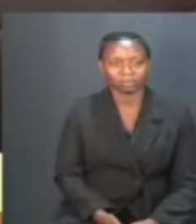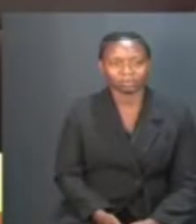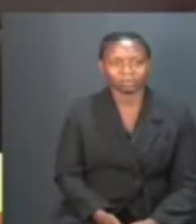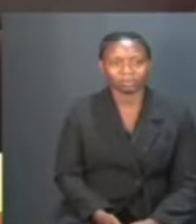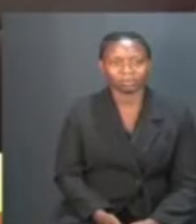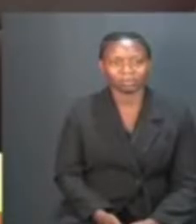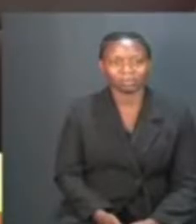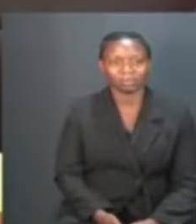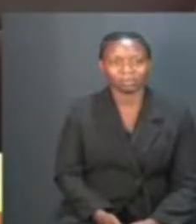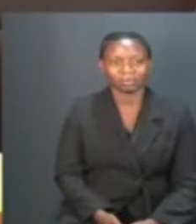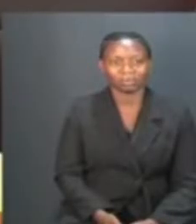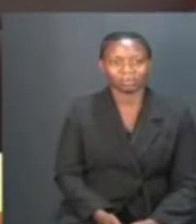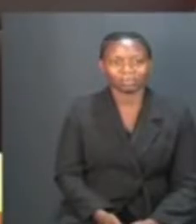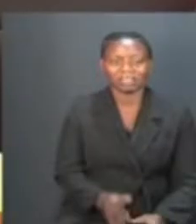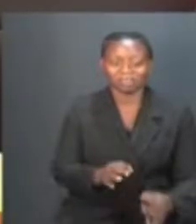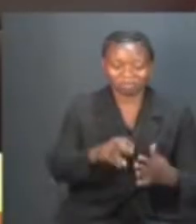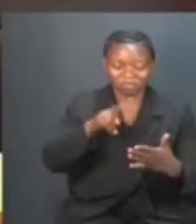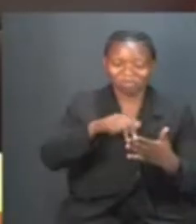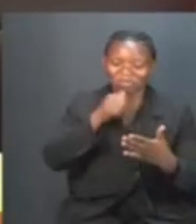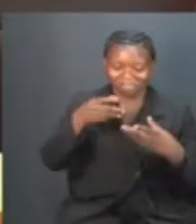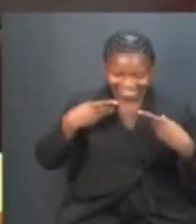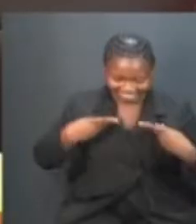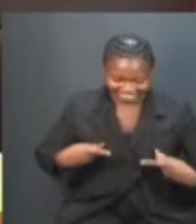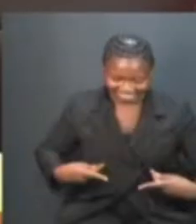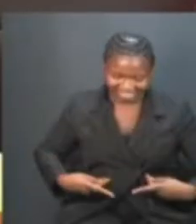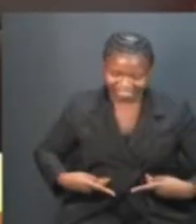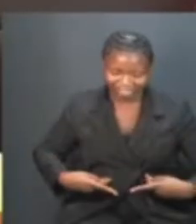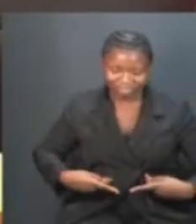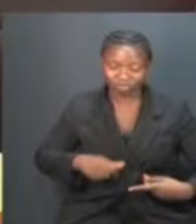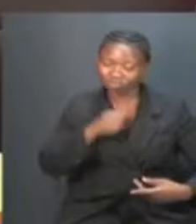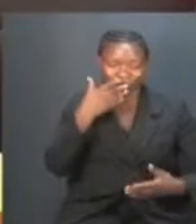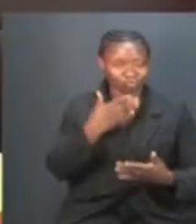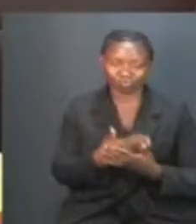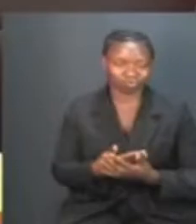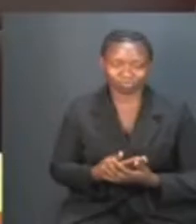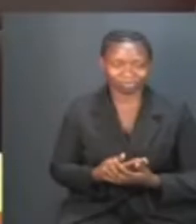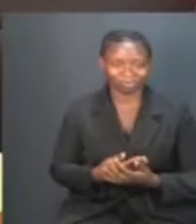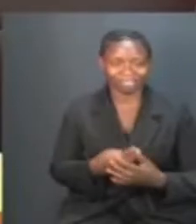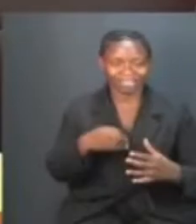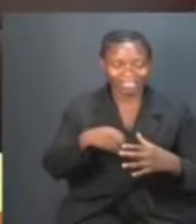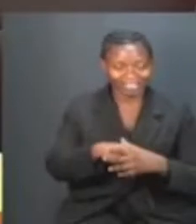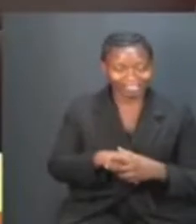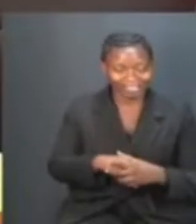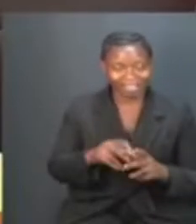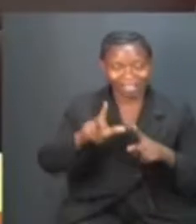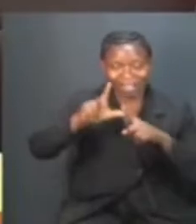in the Fugu. Yes, look at how she's dressed.